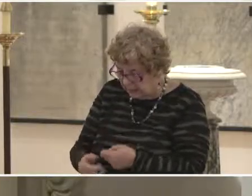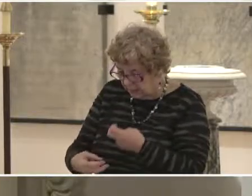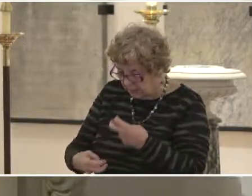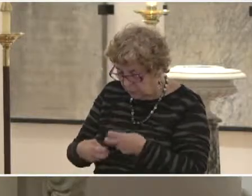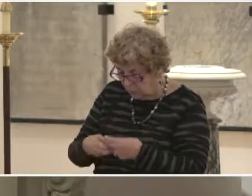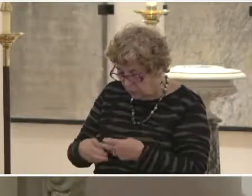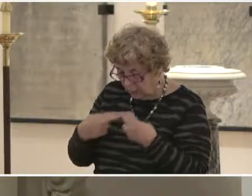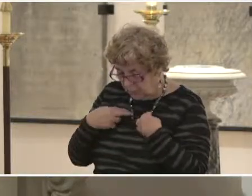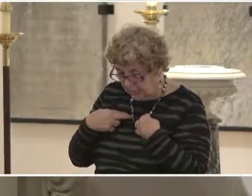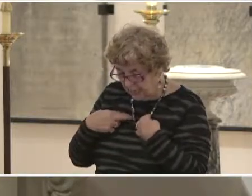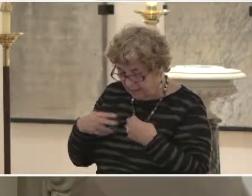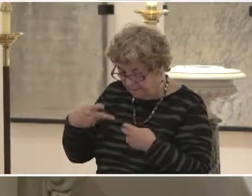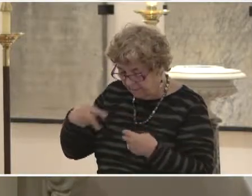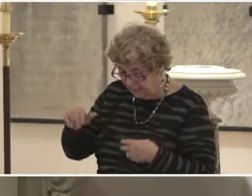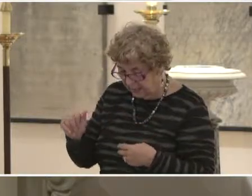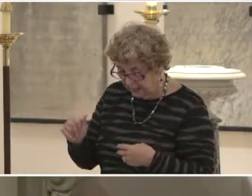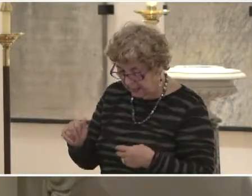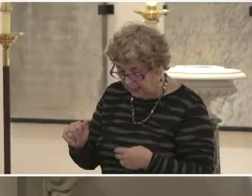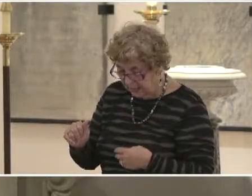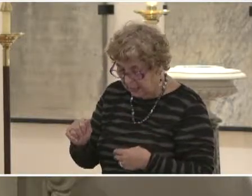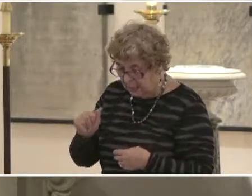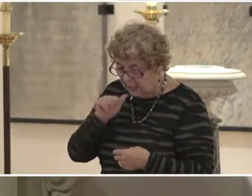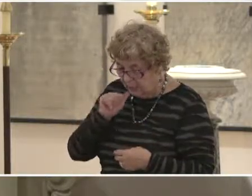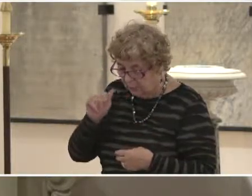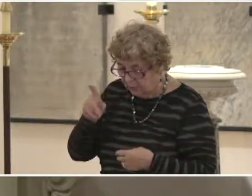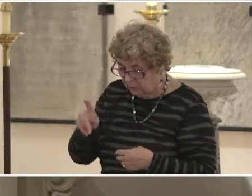Sometimes it's so hard to have faith.